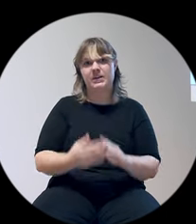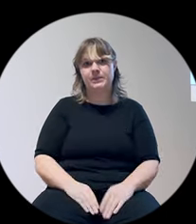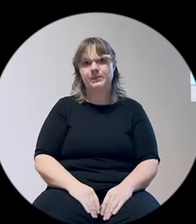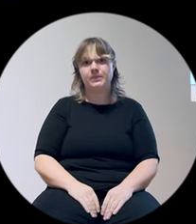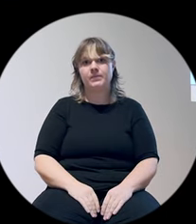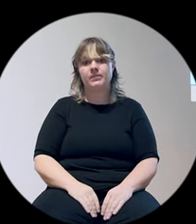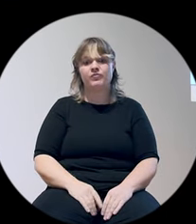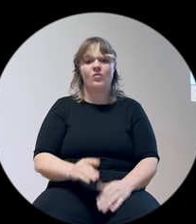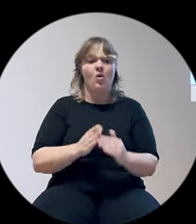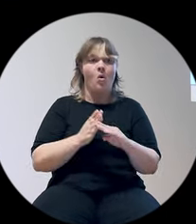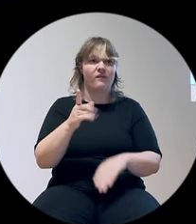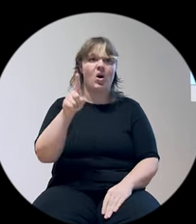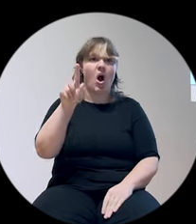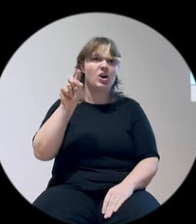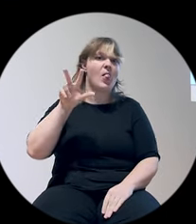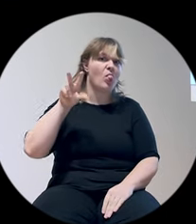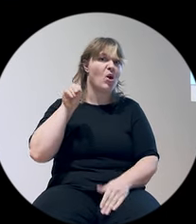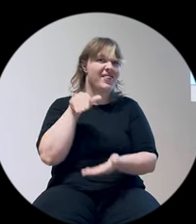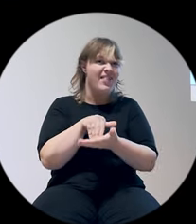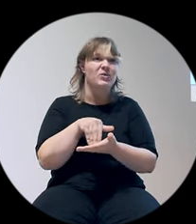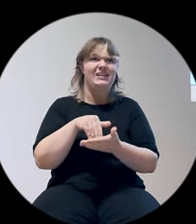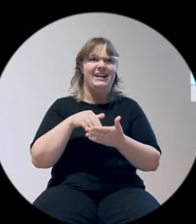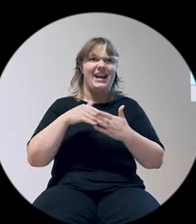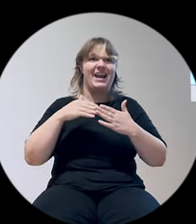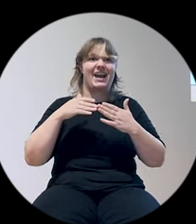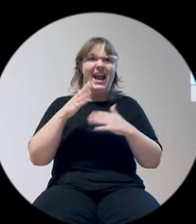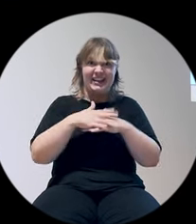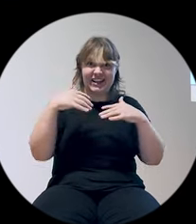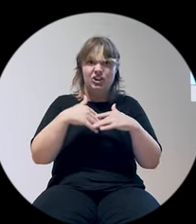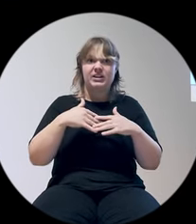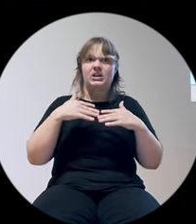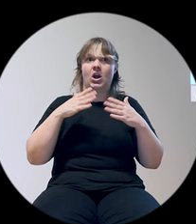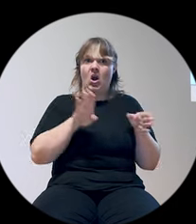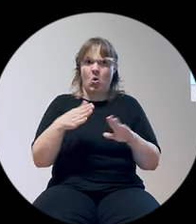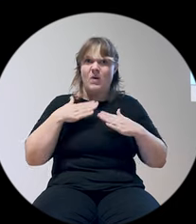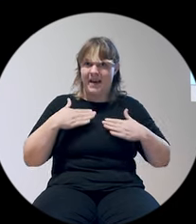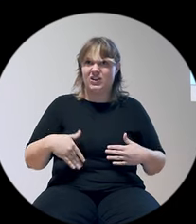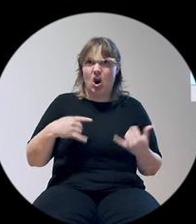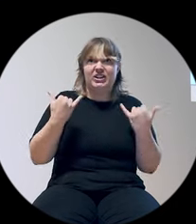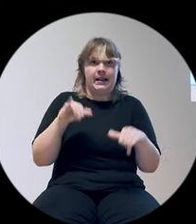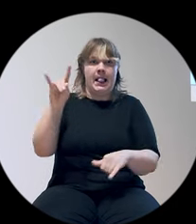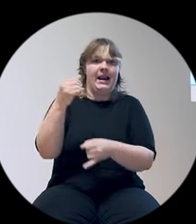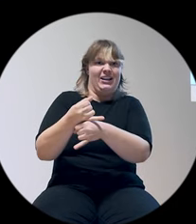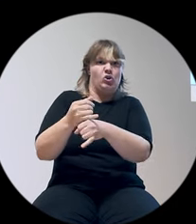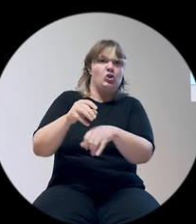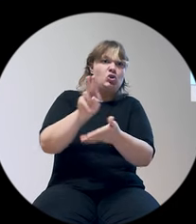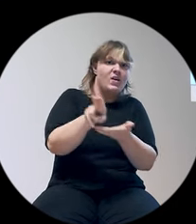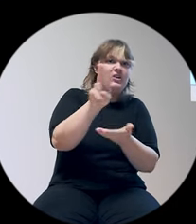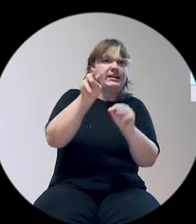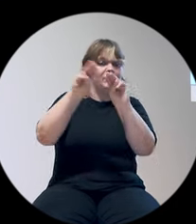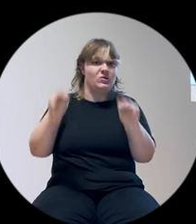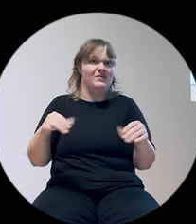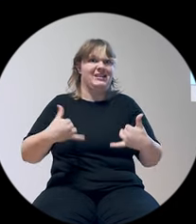Over 130,000 Indigenous remains are in institutions still today, universities and